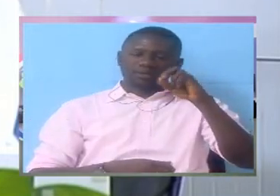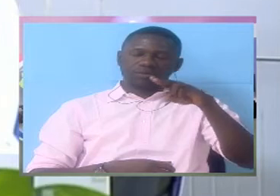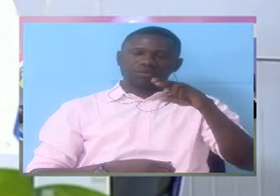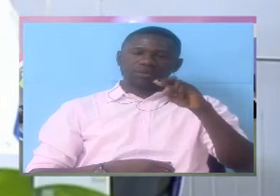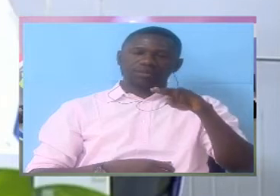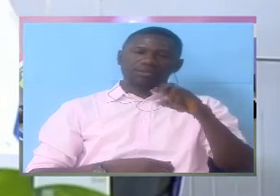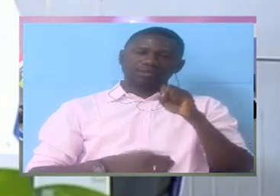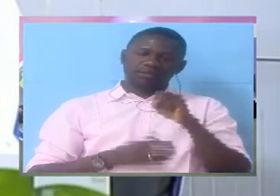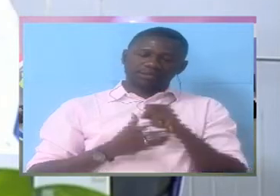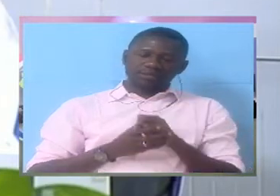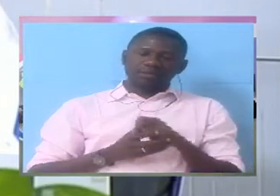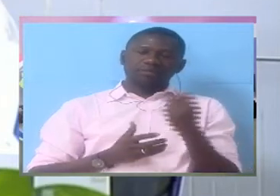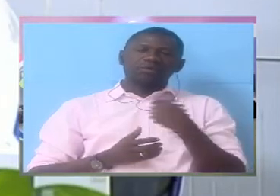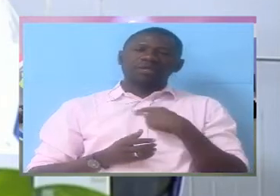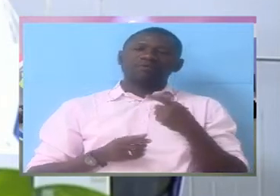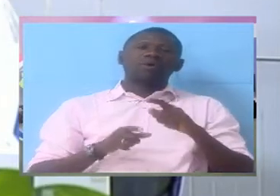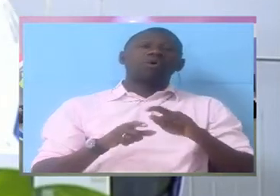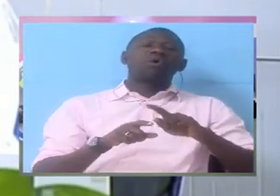Because there are units